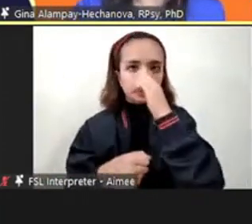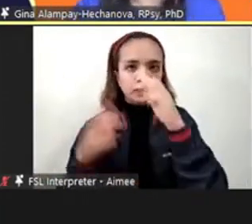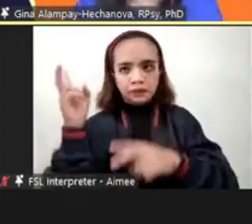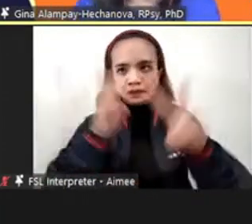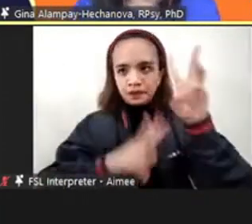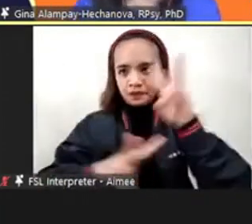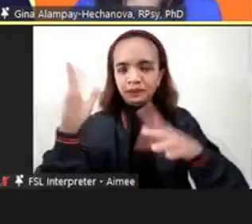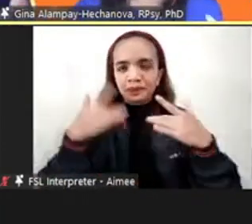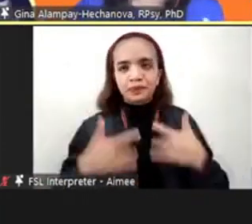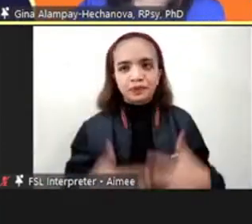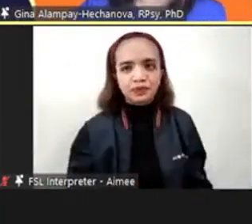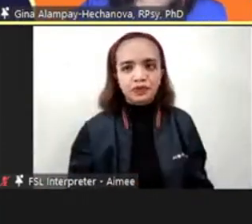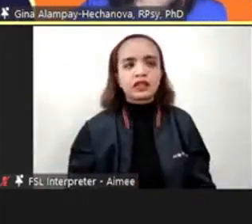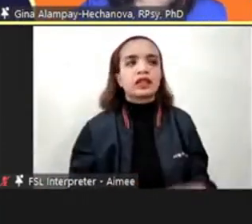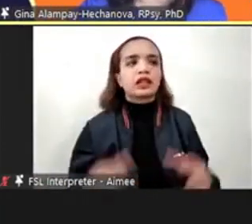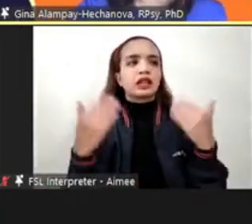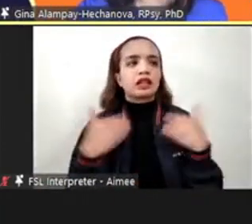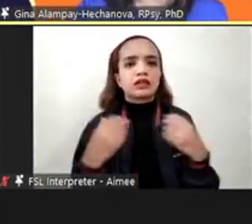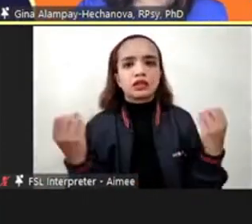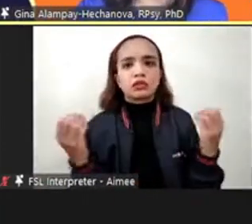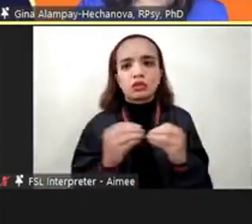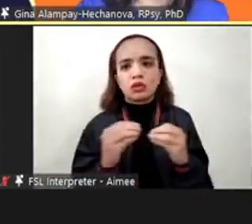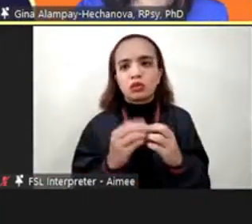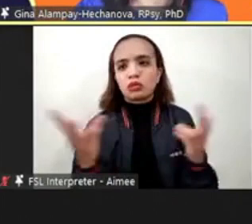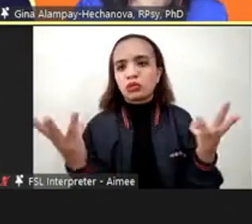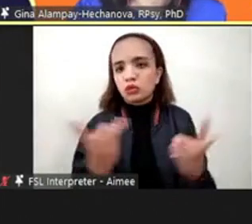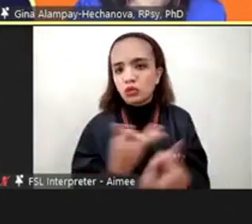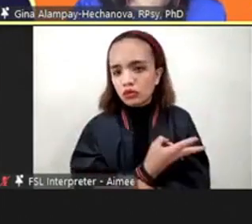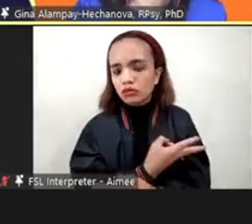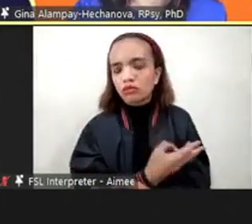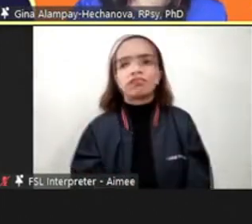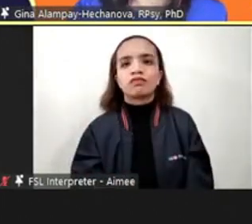ang severe and extreme?